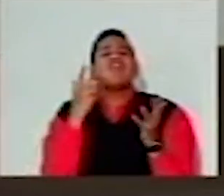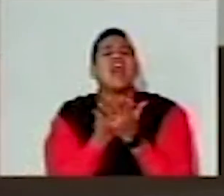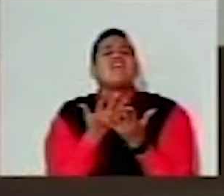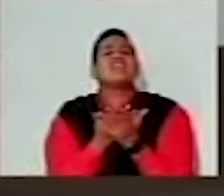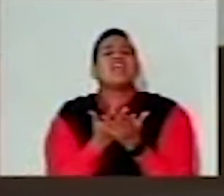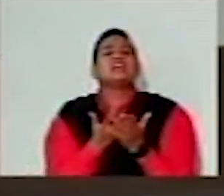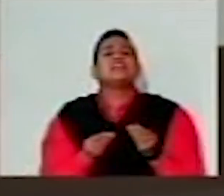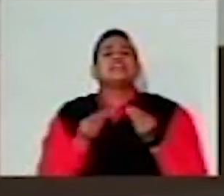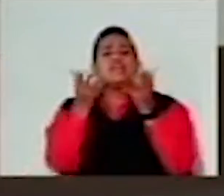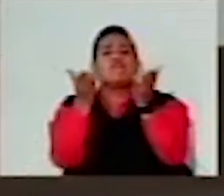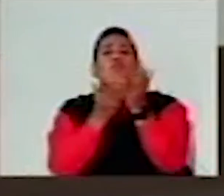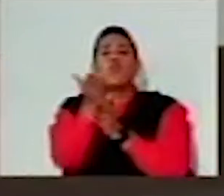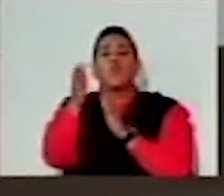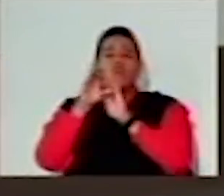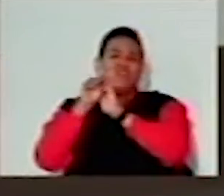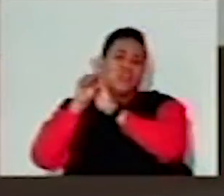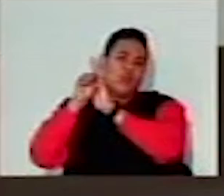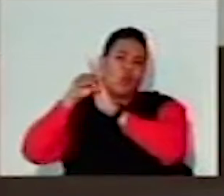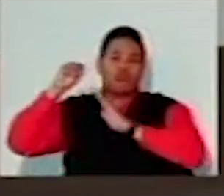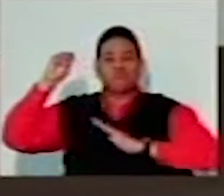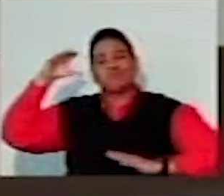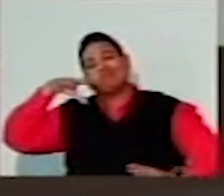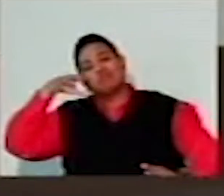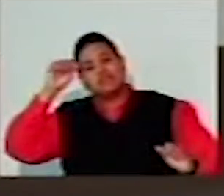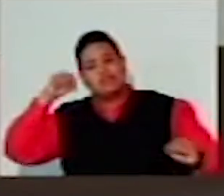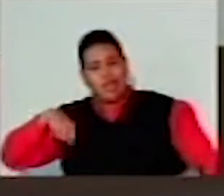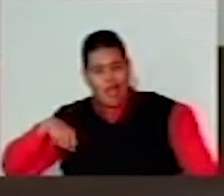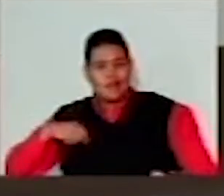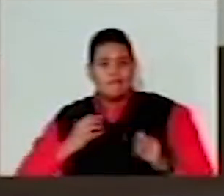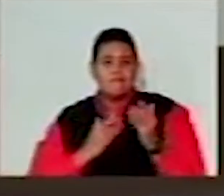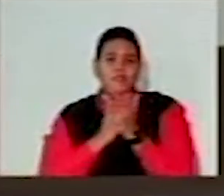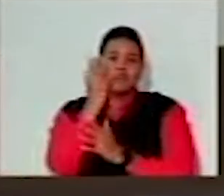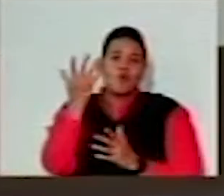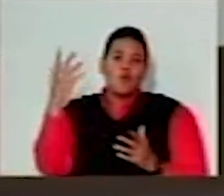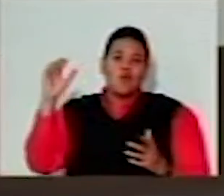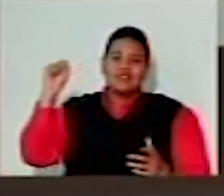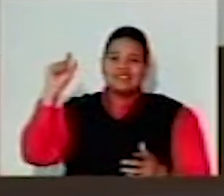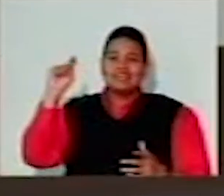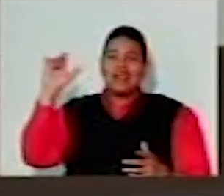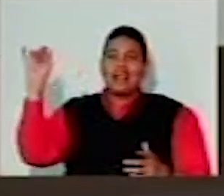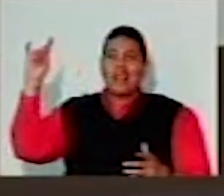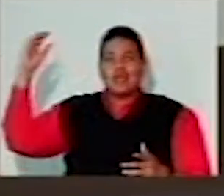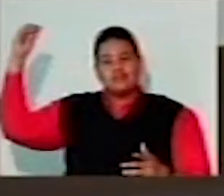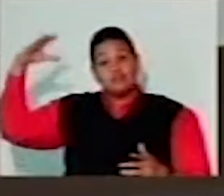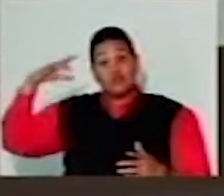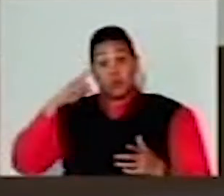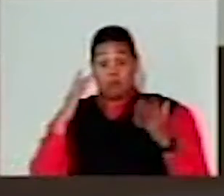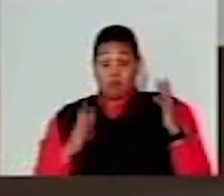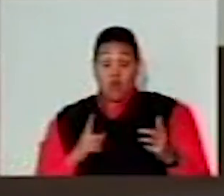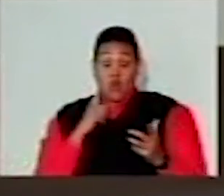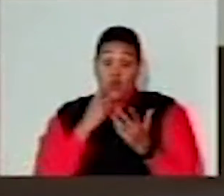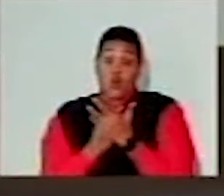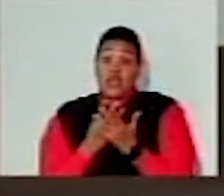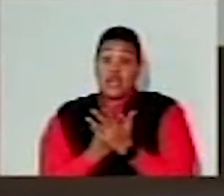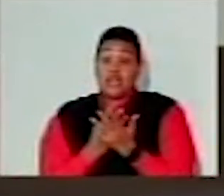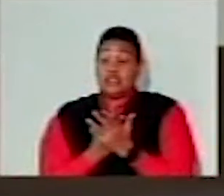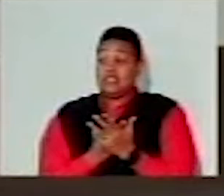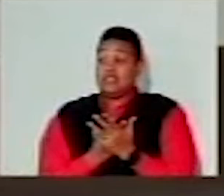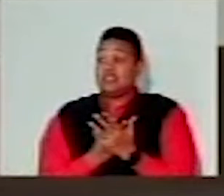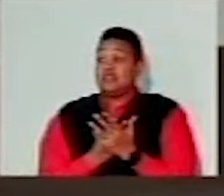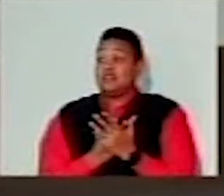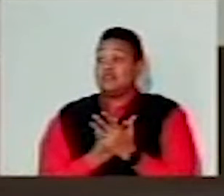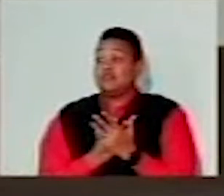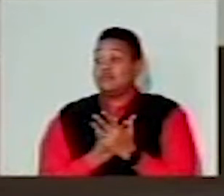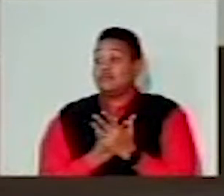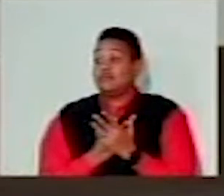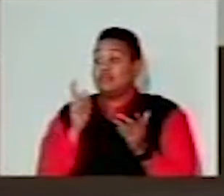be given by video and also by satellite, so that a witness nowadays, Mr. Speaker, under